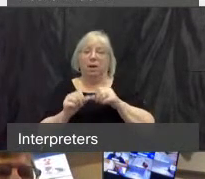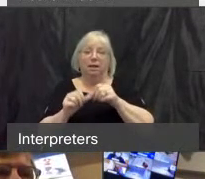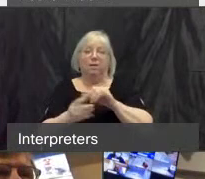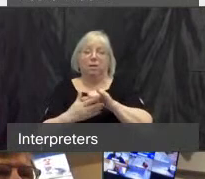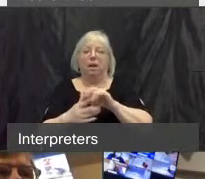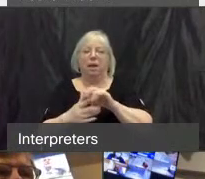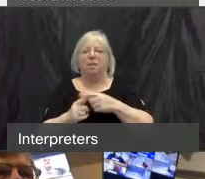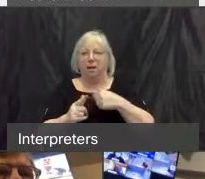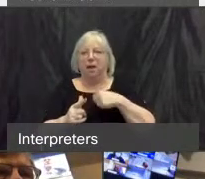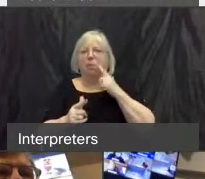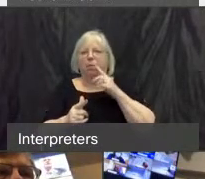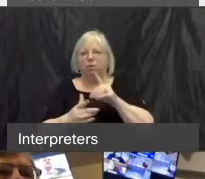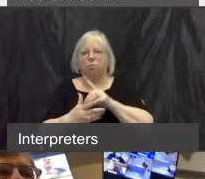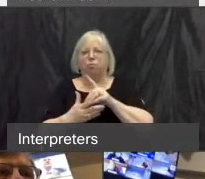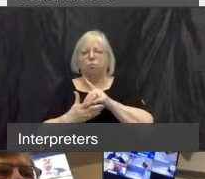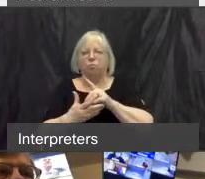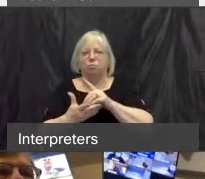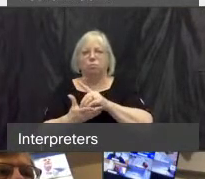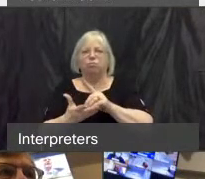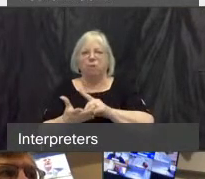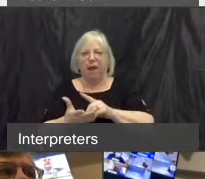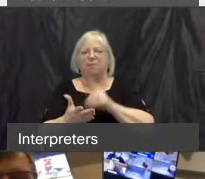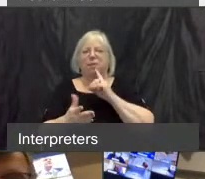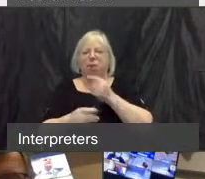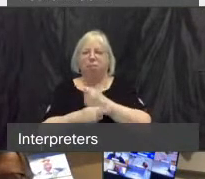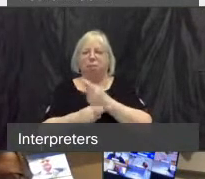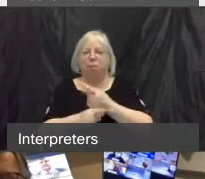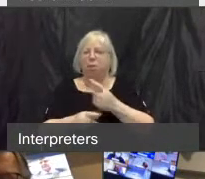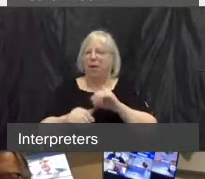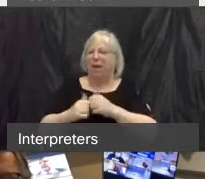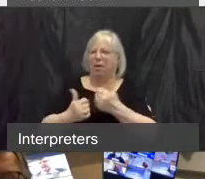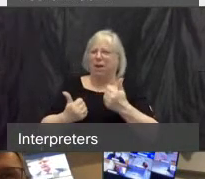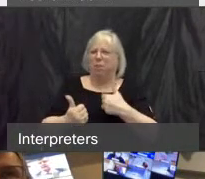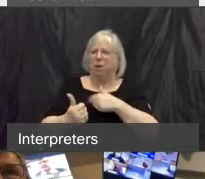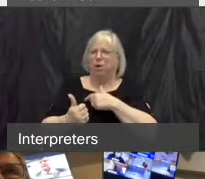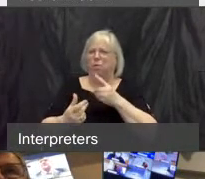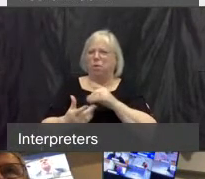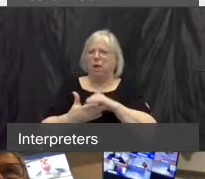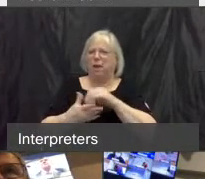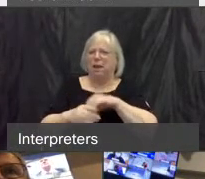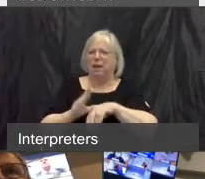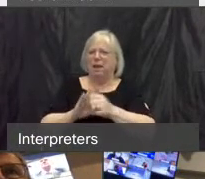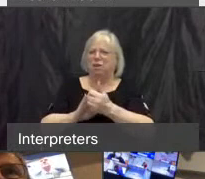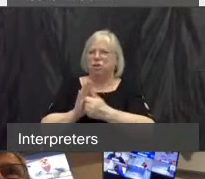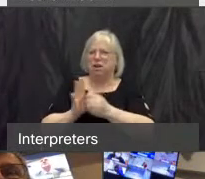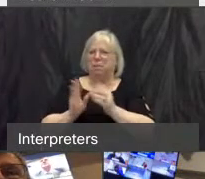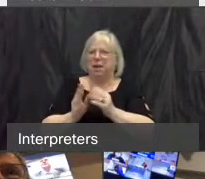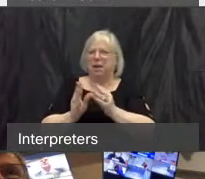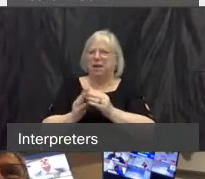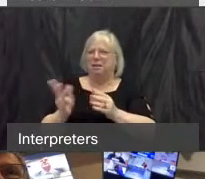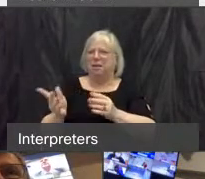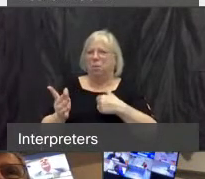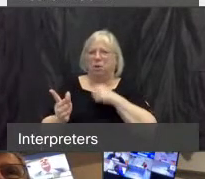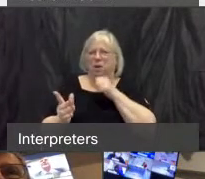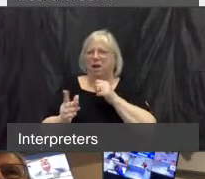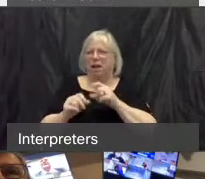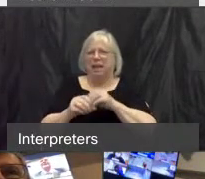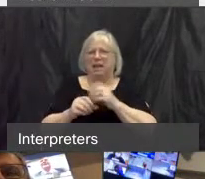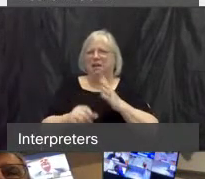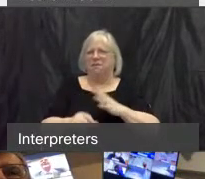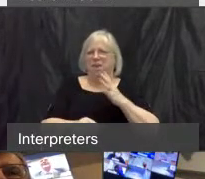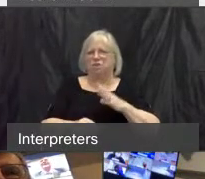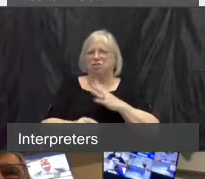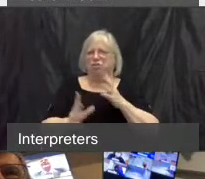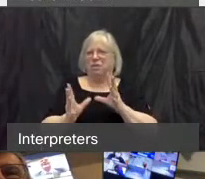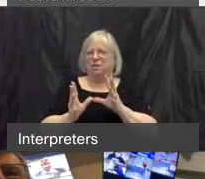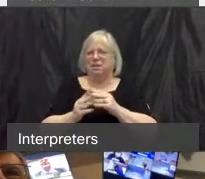I'll draft the appropriate But document. how can we do that in an agenda meeting, Tom? We're not an official session. How can we